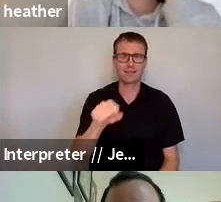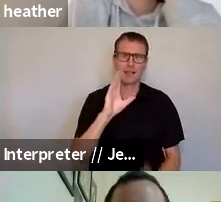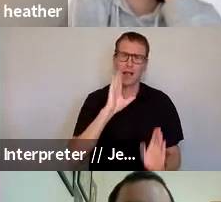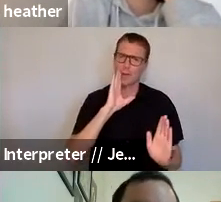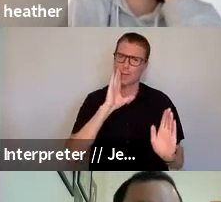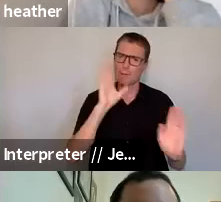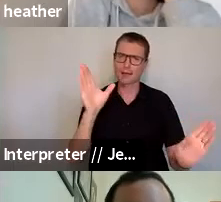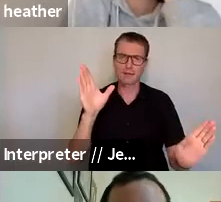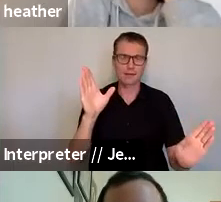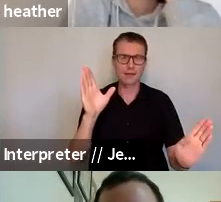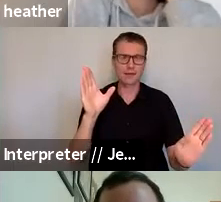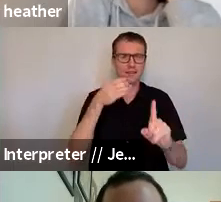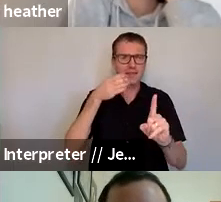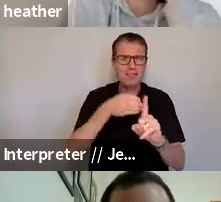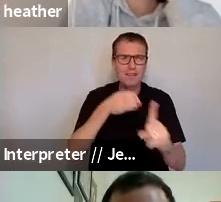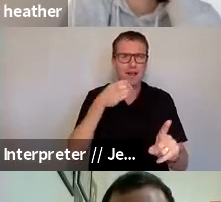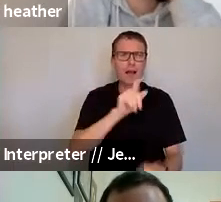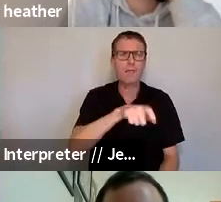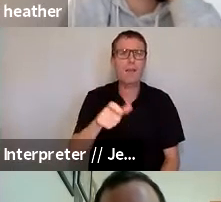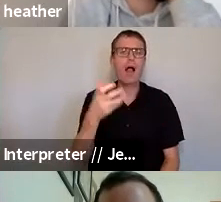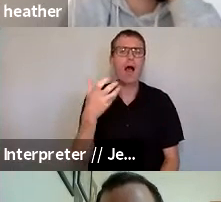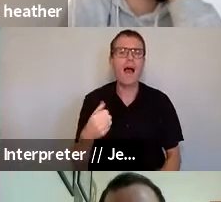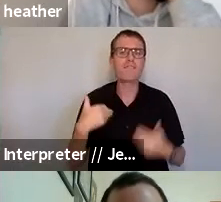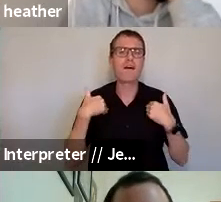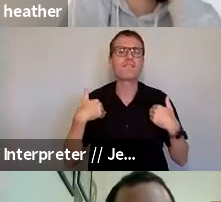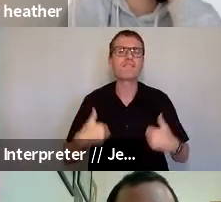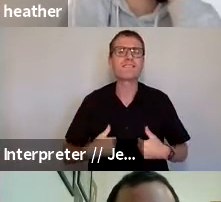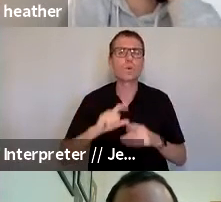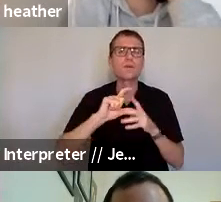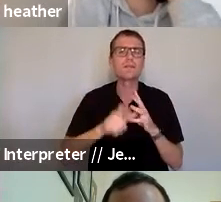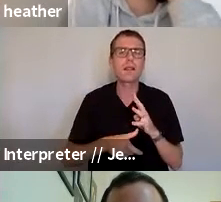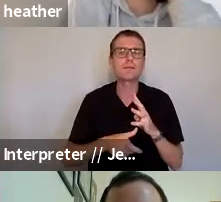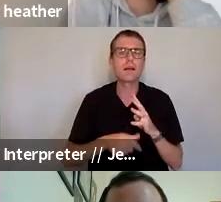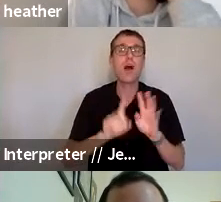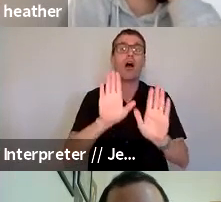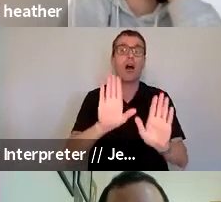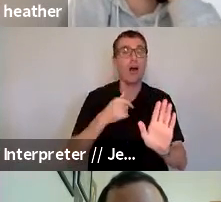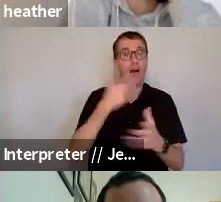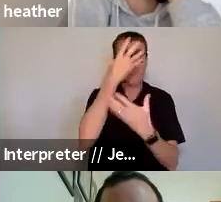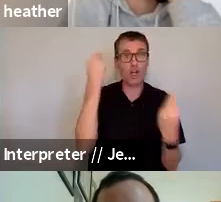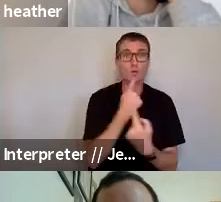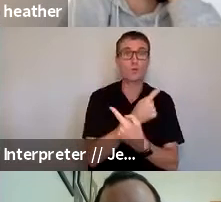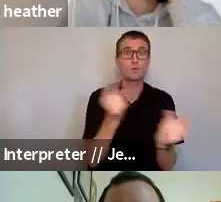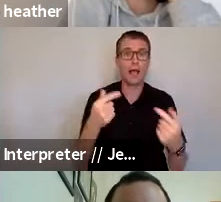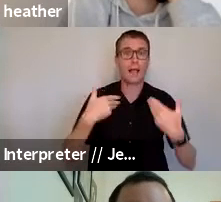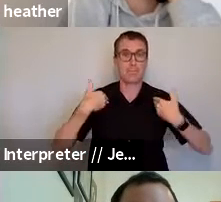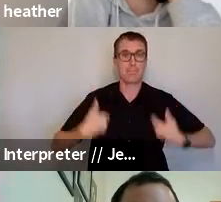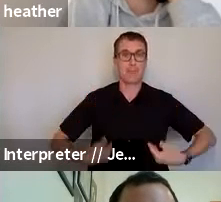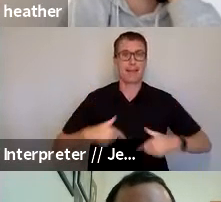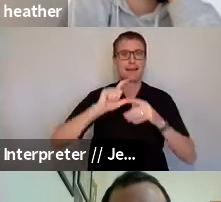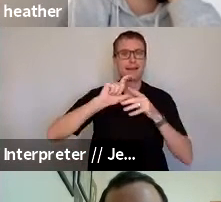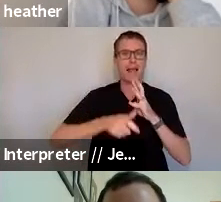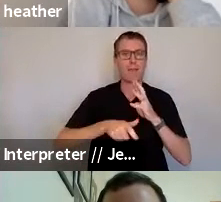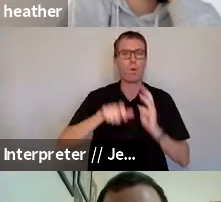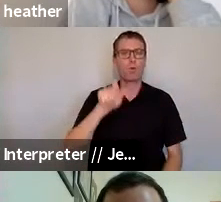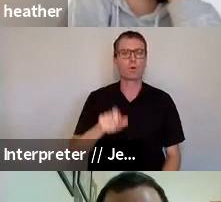particularly for people with physical disabilities. I didn't say earlier when I introduced myself, but I'm a disabled person. I live with